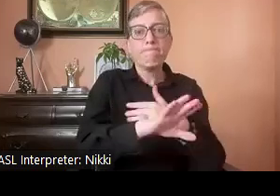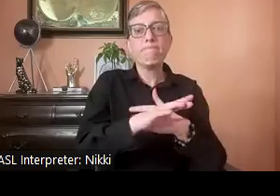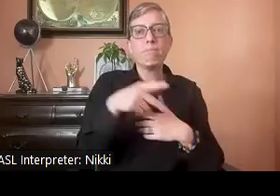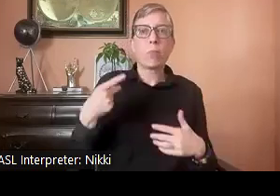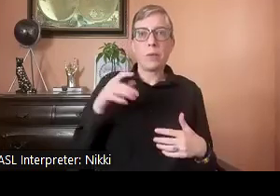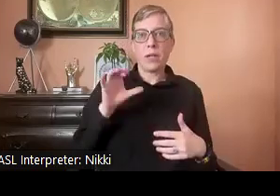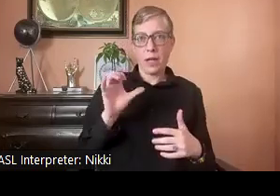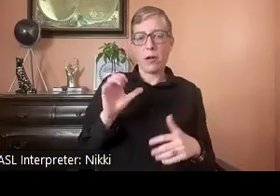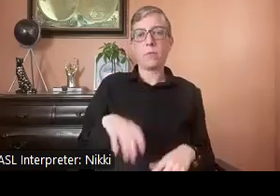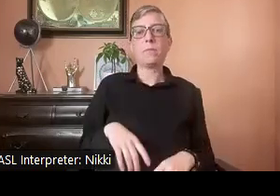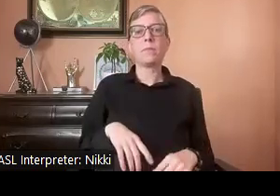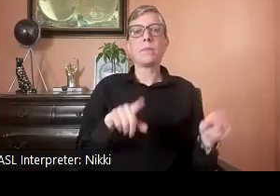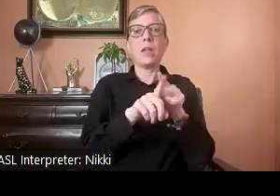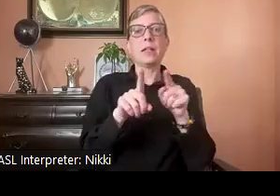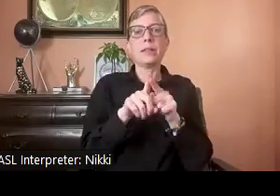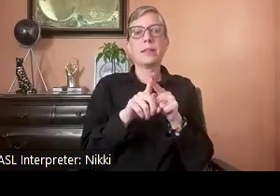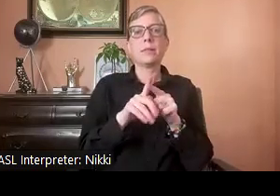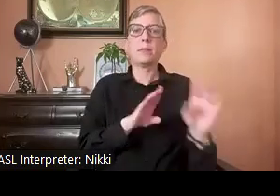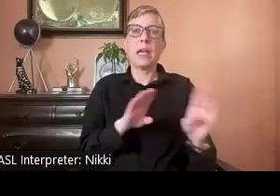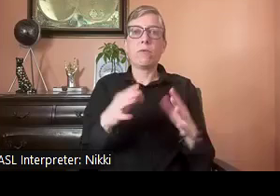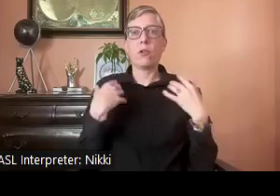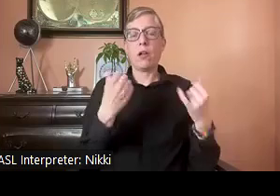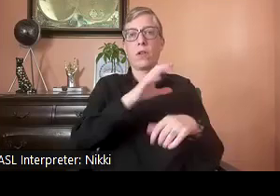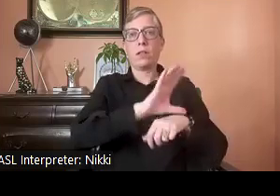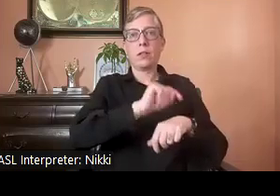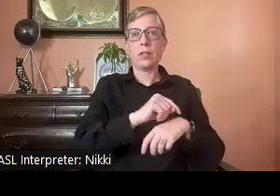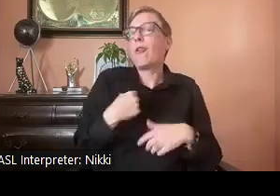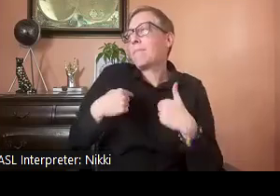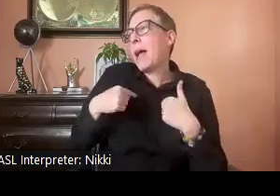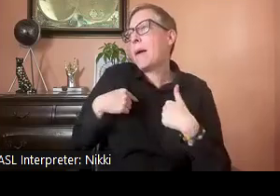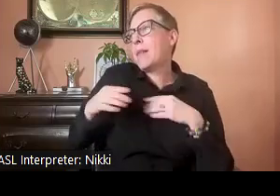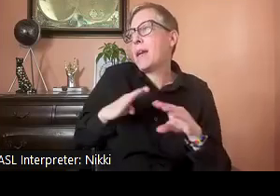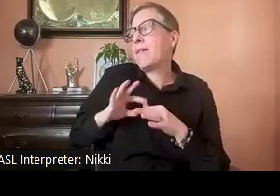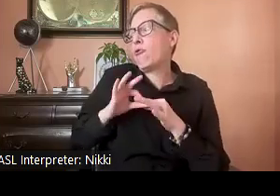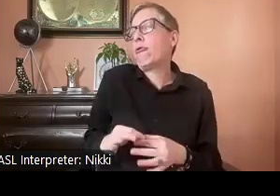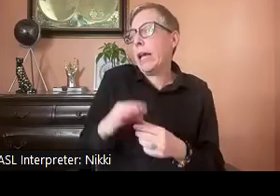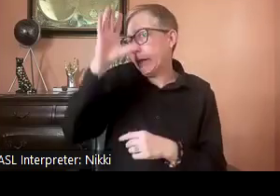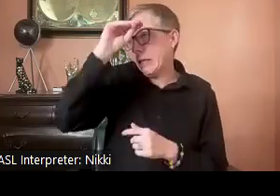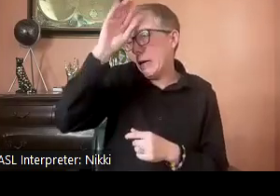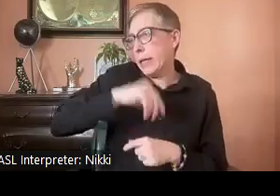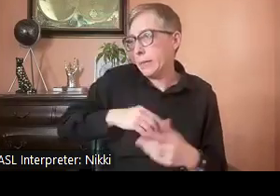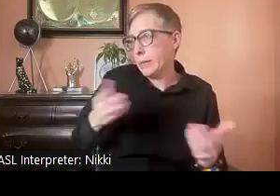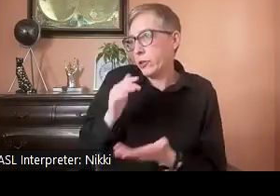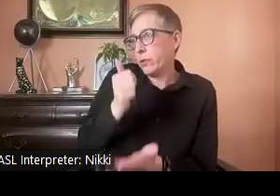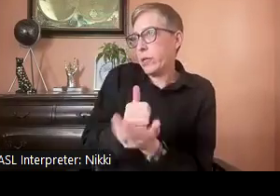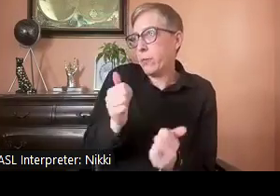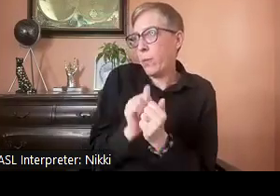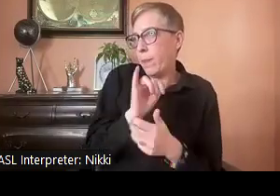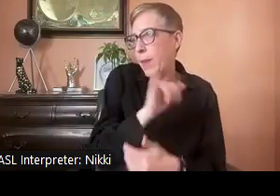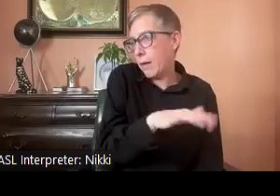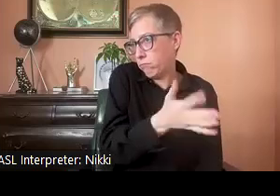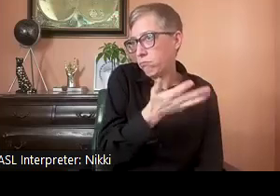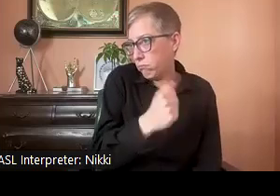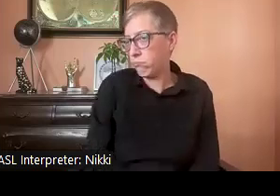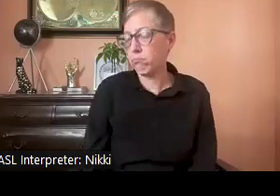consultant and thinking, oh yeah, I'm the behavioral guy here, right? Like I'm here to help improve some of those things. And